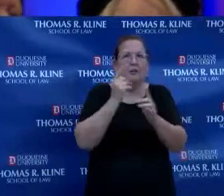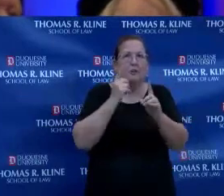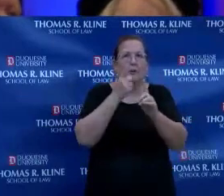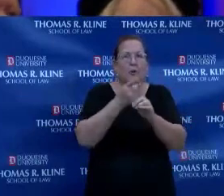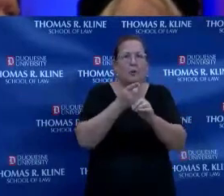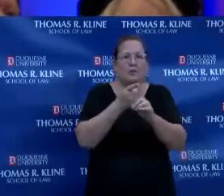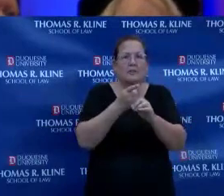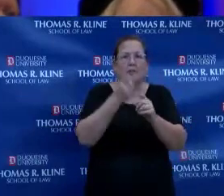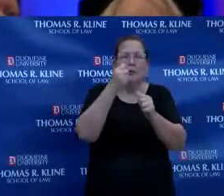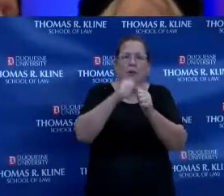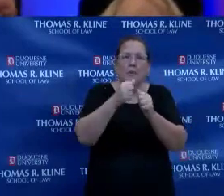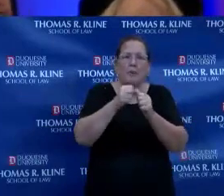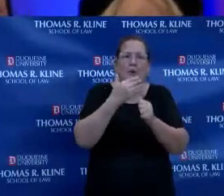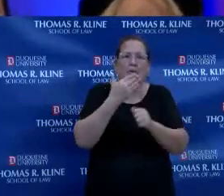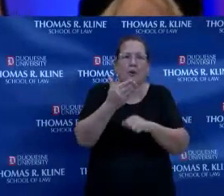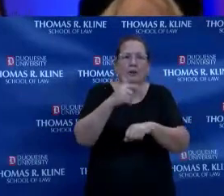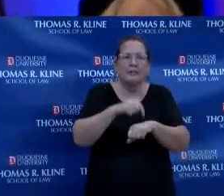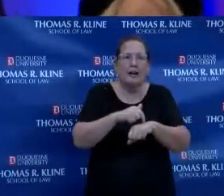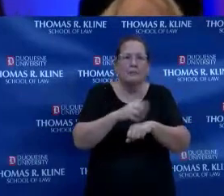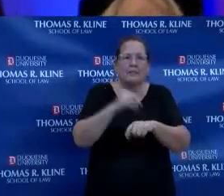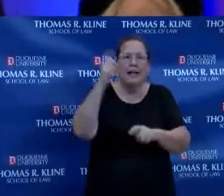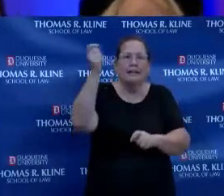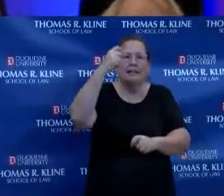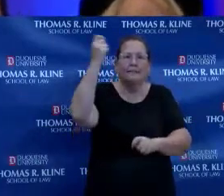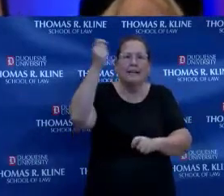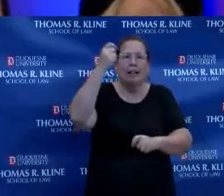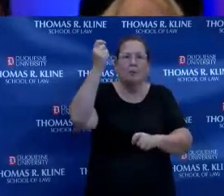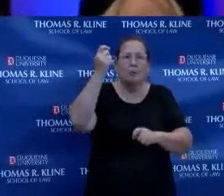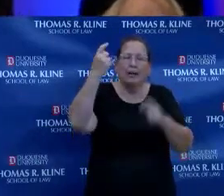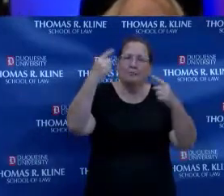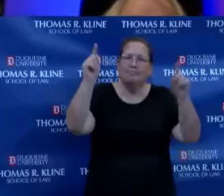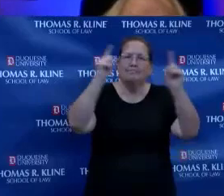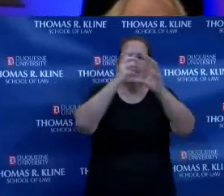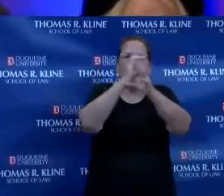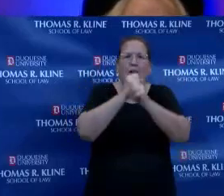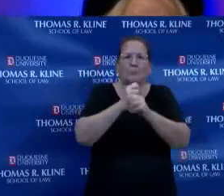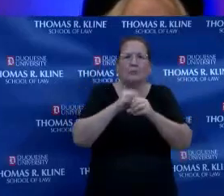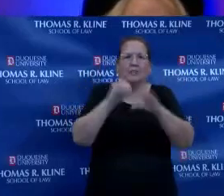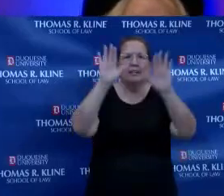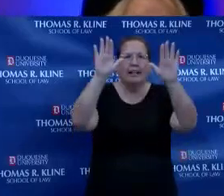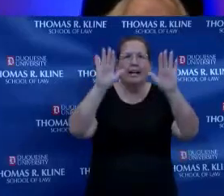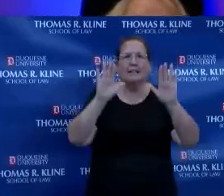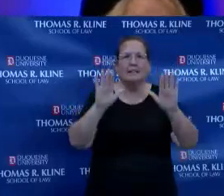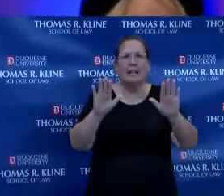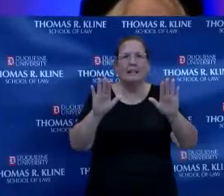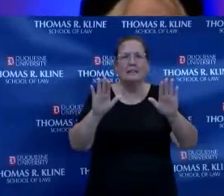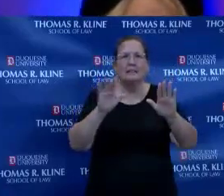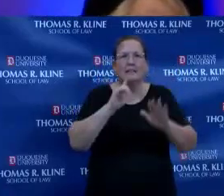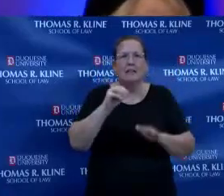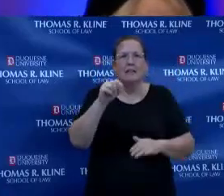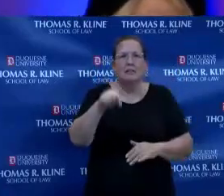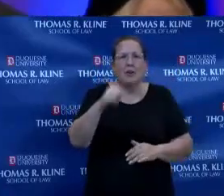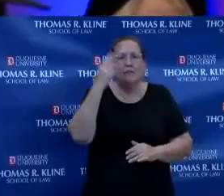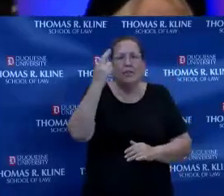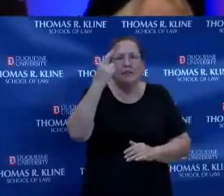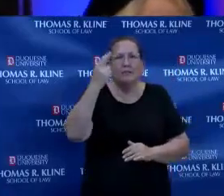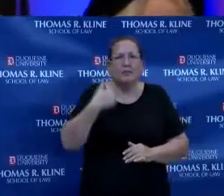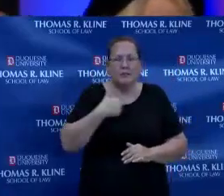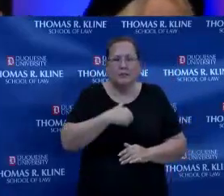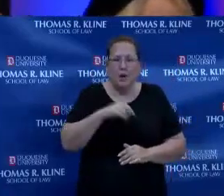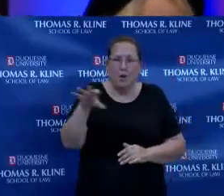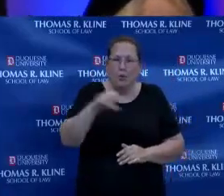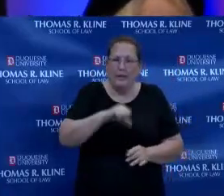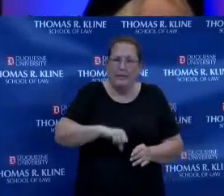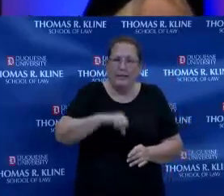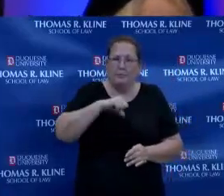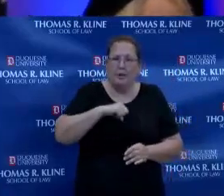good times, and to celebrate accomplishments and excellence. For this reason, we take great pride in